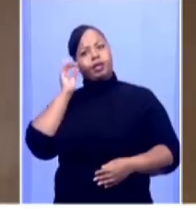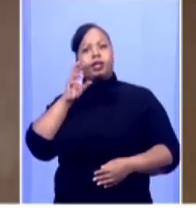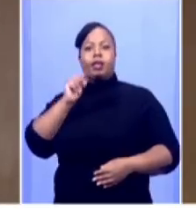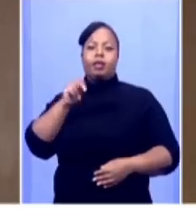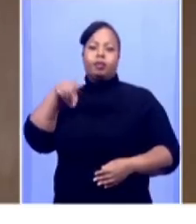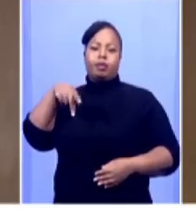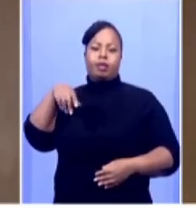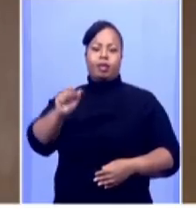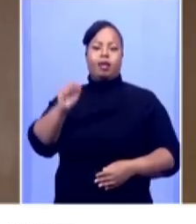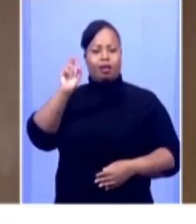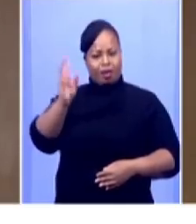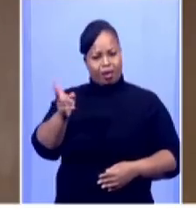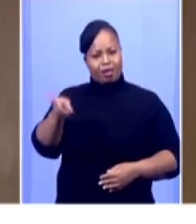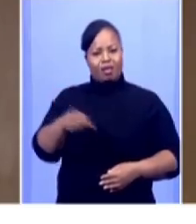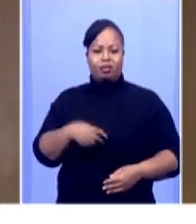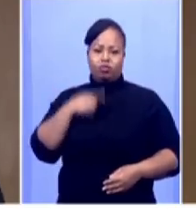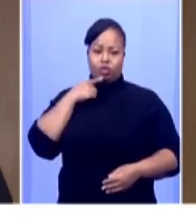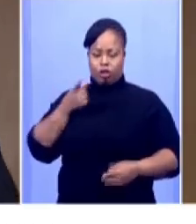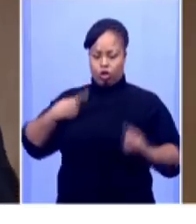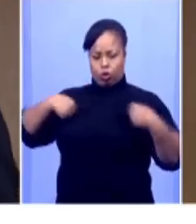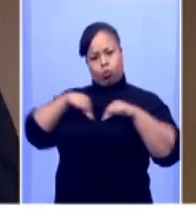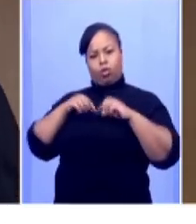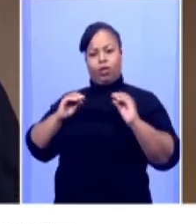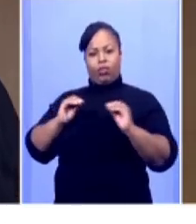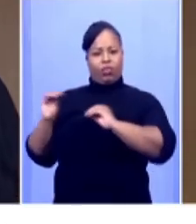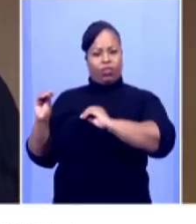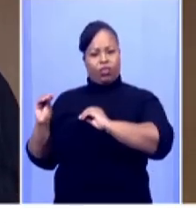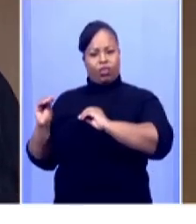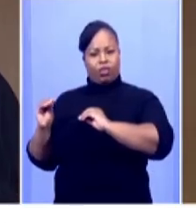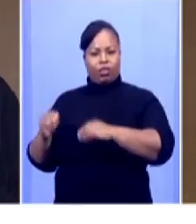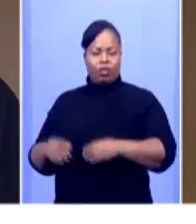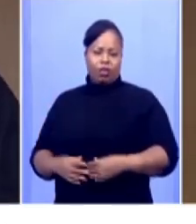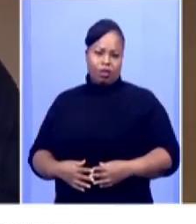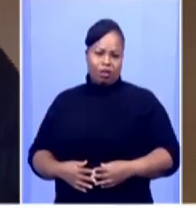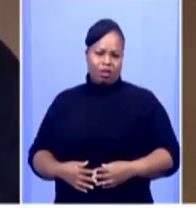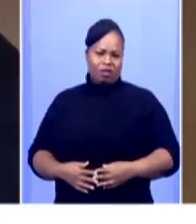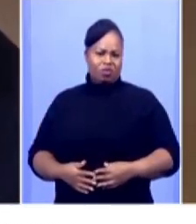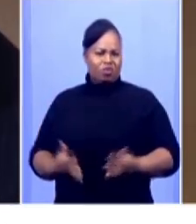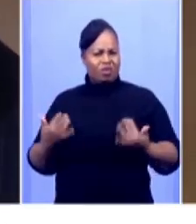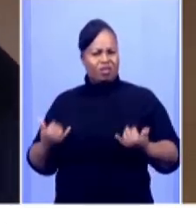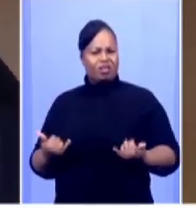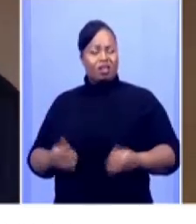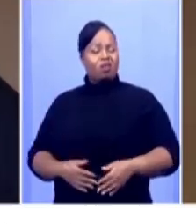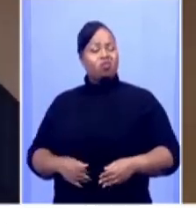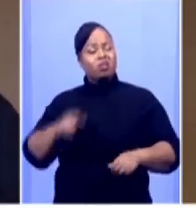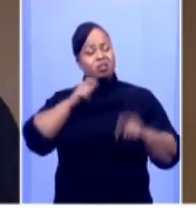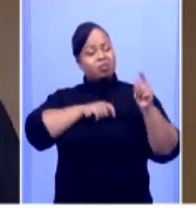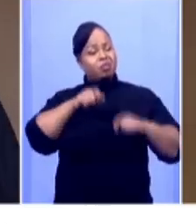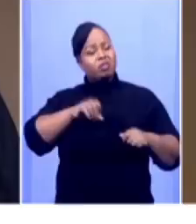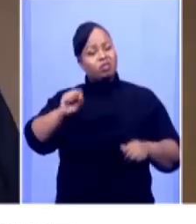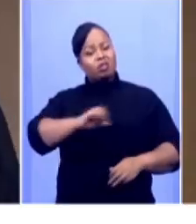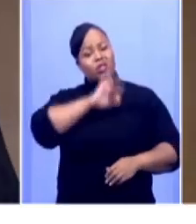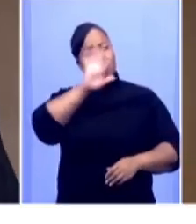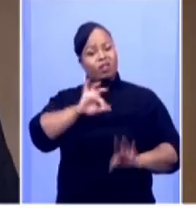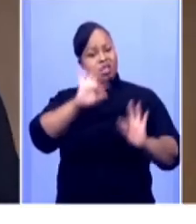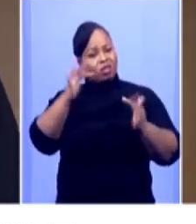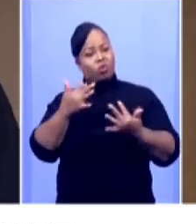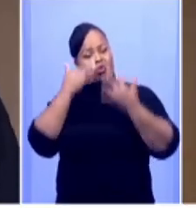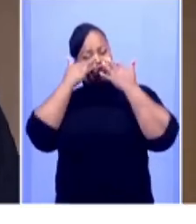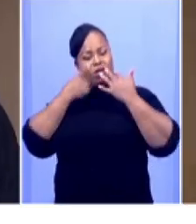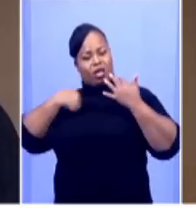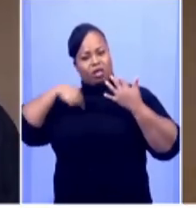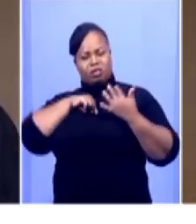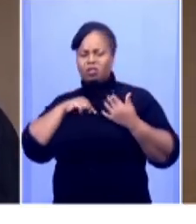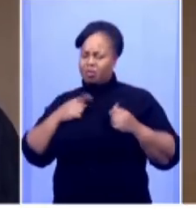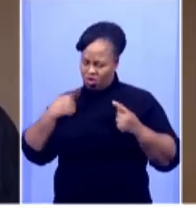Prosecuting Authority saying it's us delaying the case. So in the eyes of South Africans and as